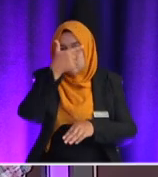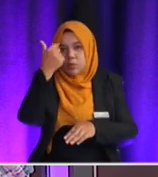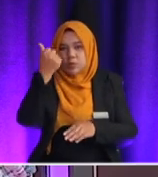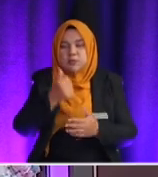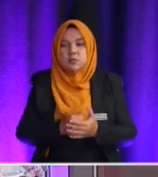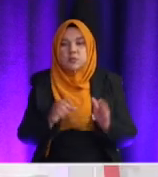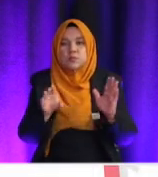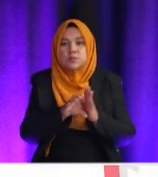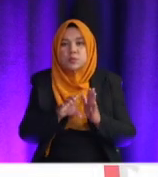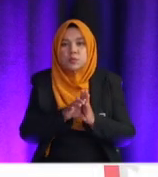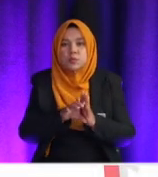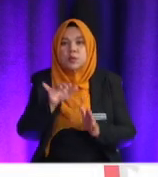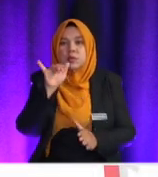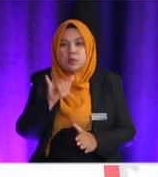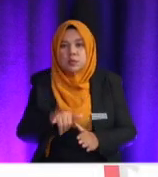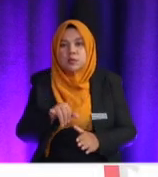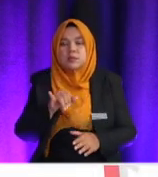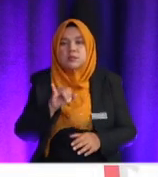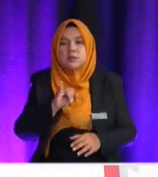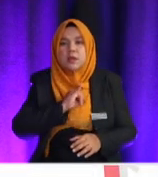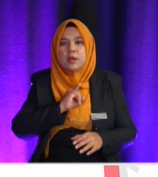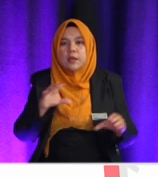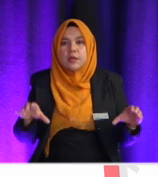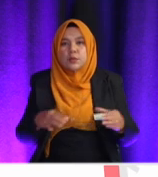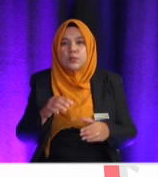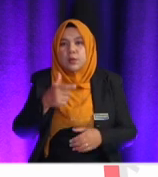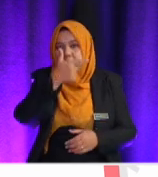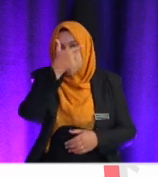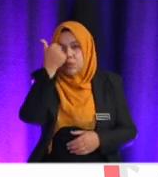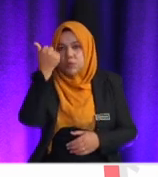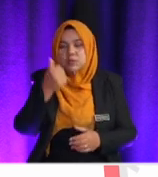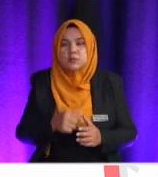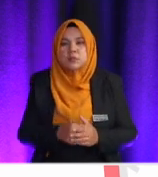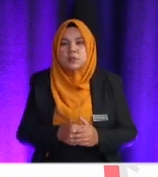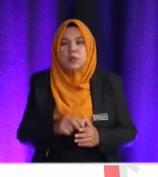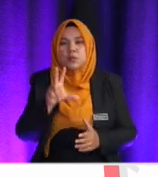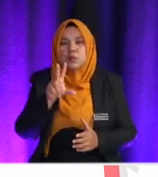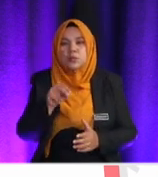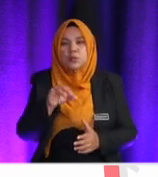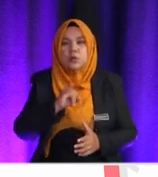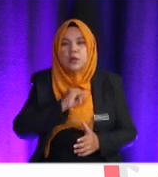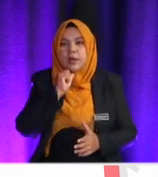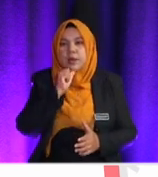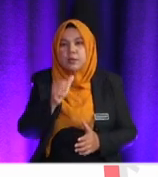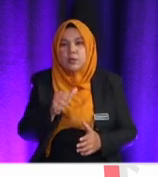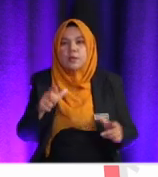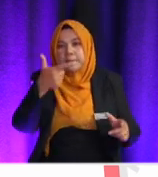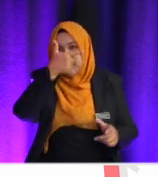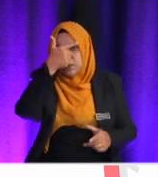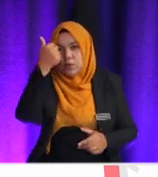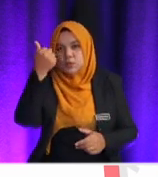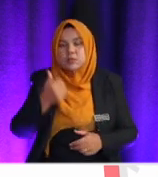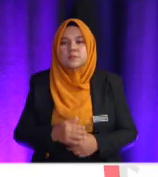like this, yes, I do because. Or for the negative statement, no, I don't because. Mm-hmm.